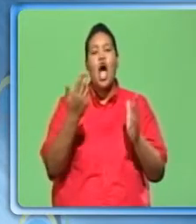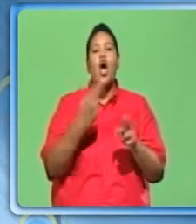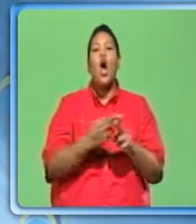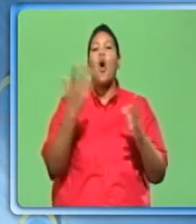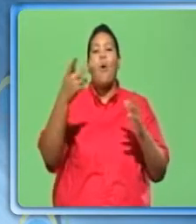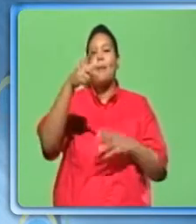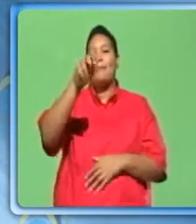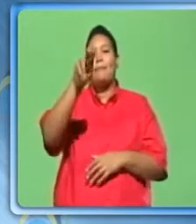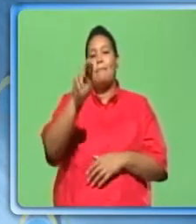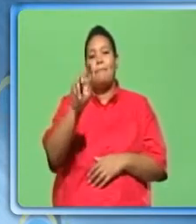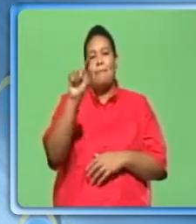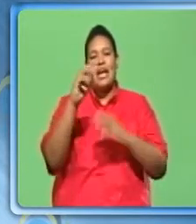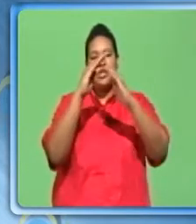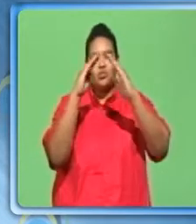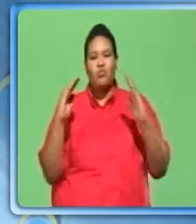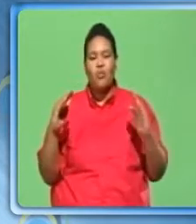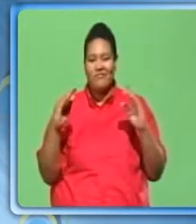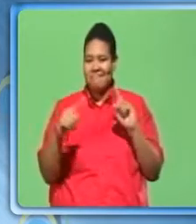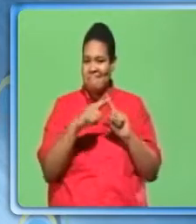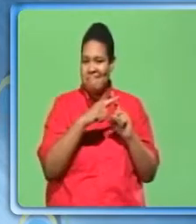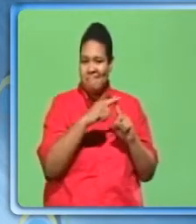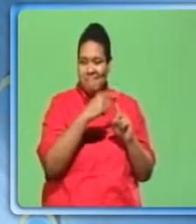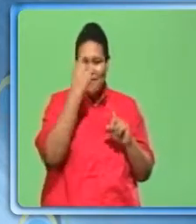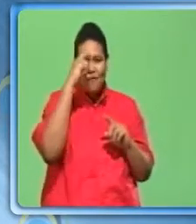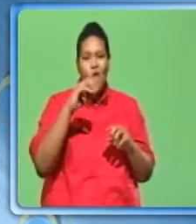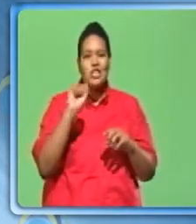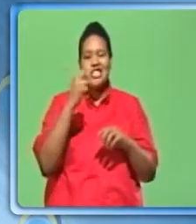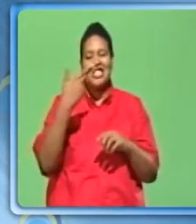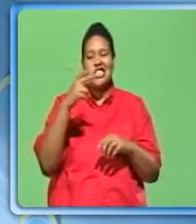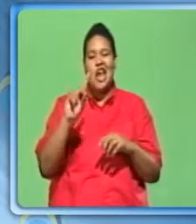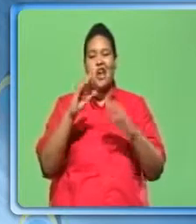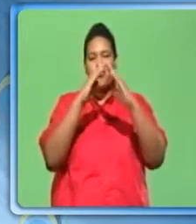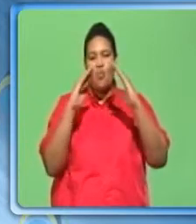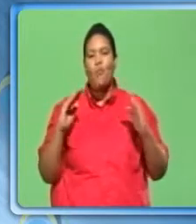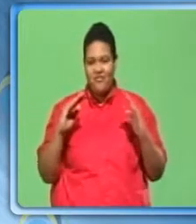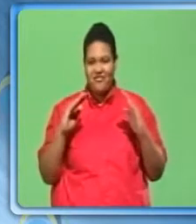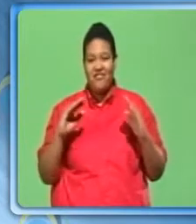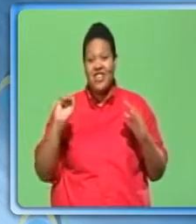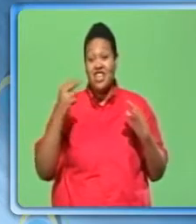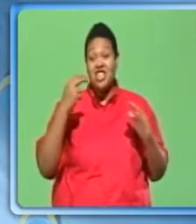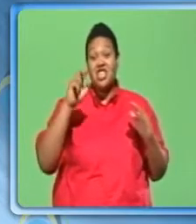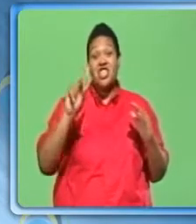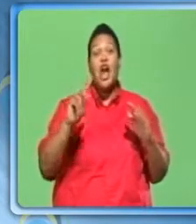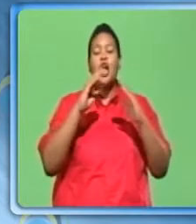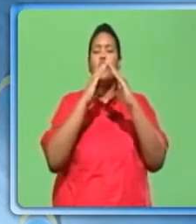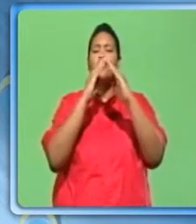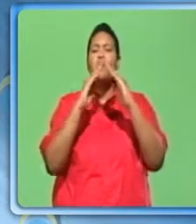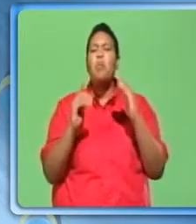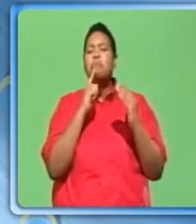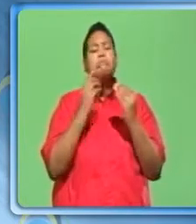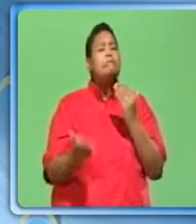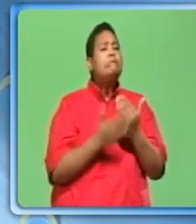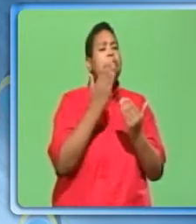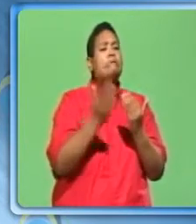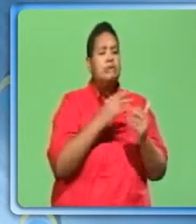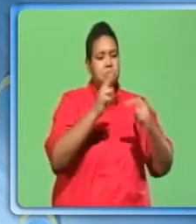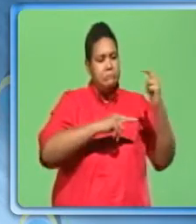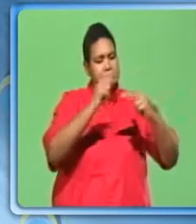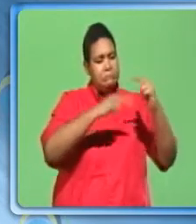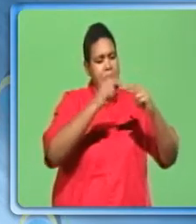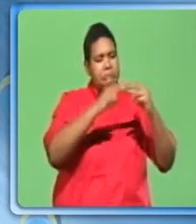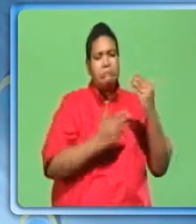roof. Advantage of shed roof. Shed roofs are very easy to build